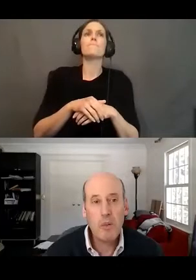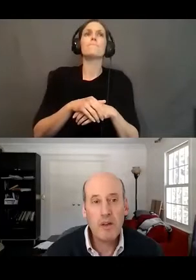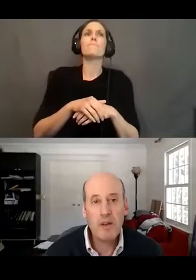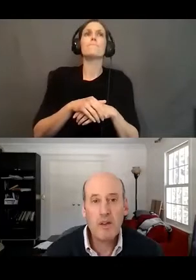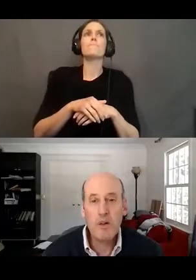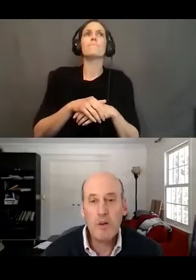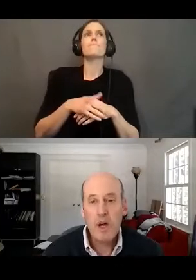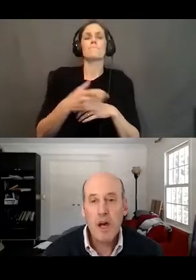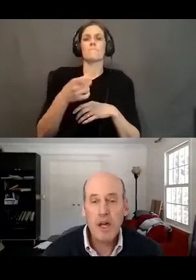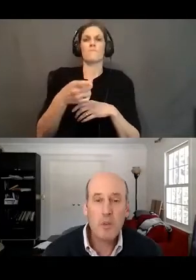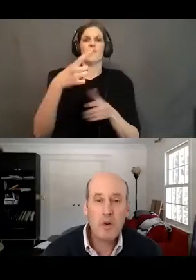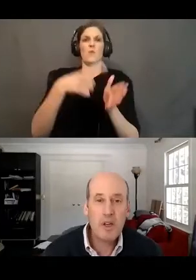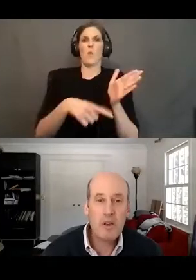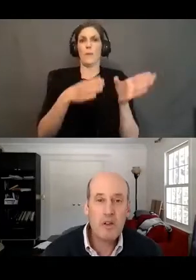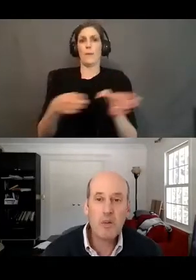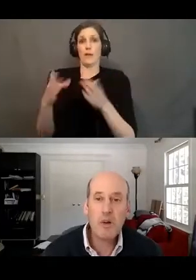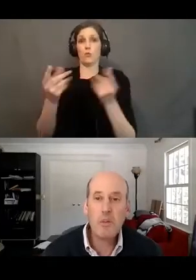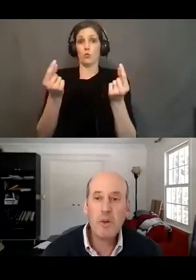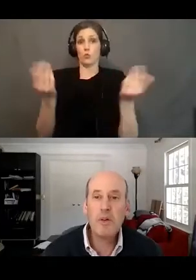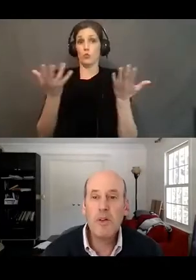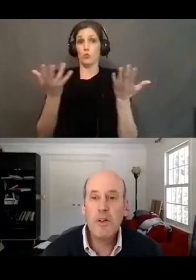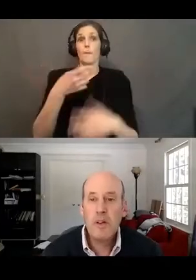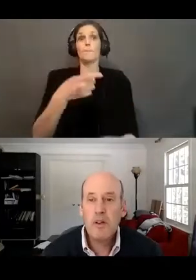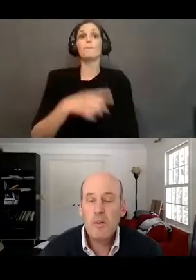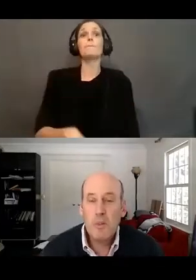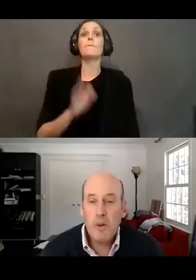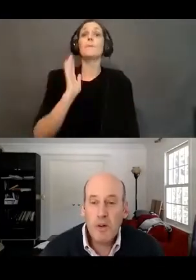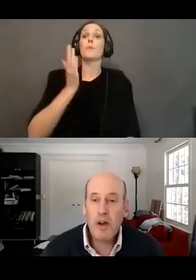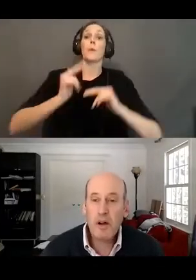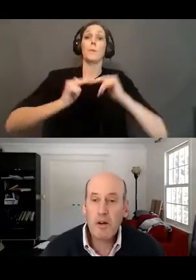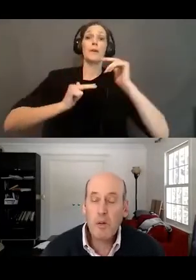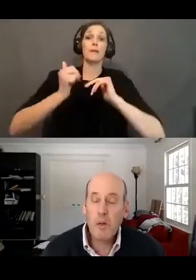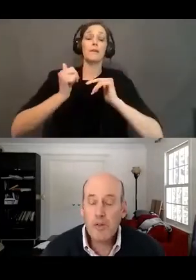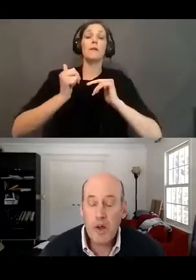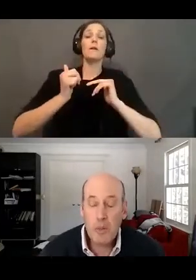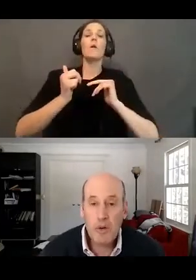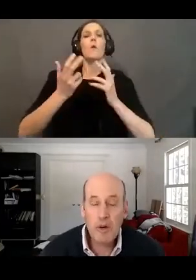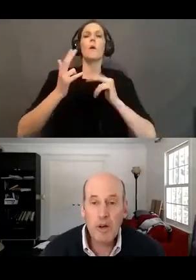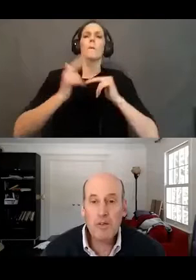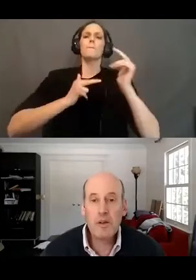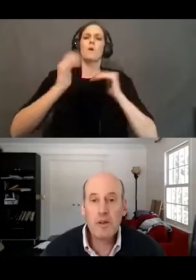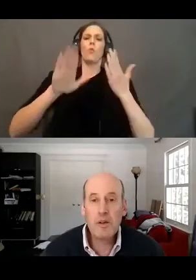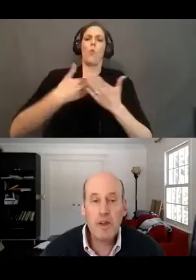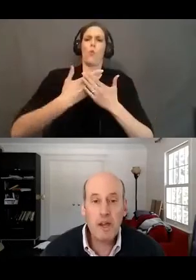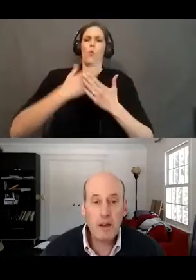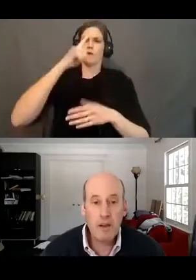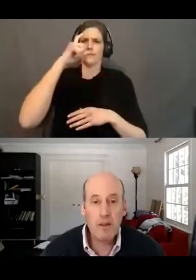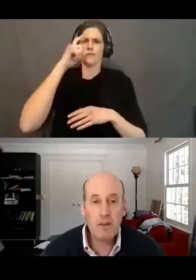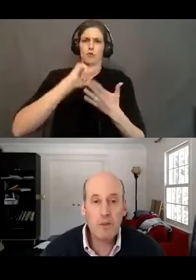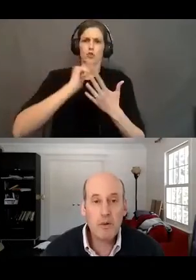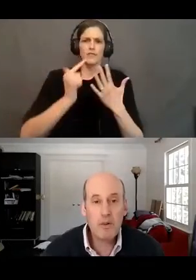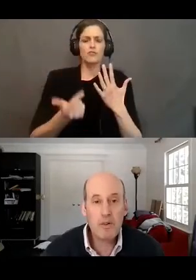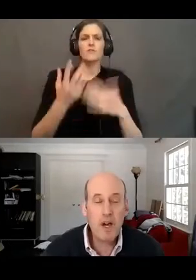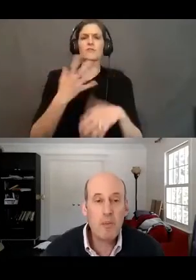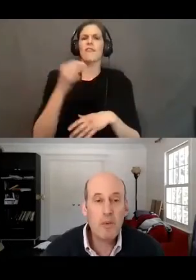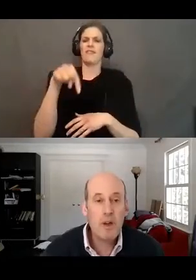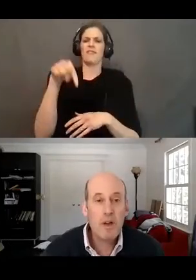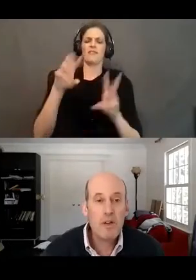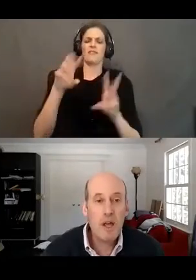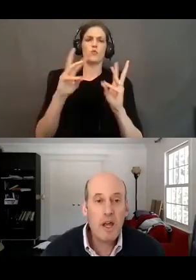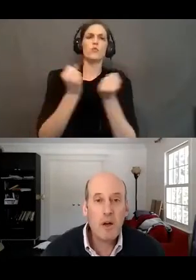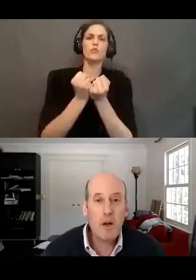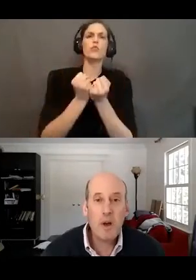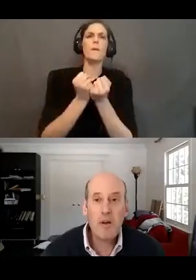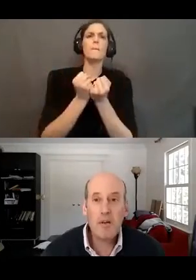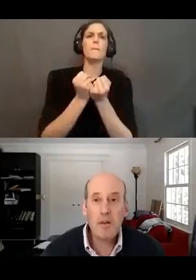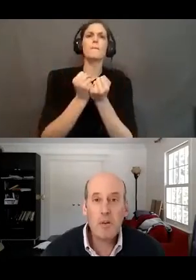what we plan to do. And in particular, we're going to we built our whole summer series and this workshop